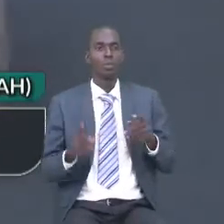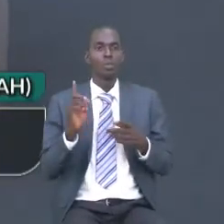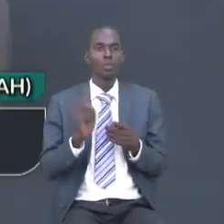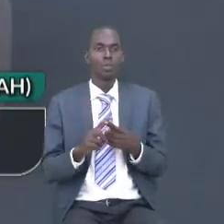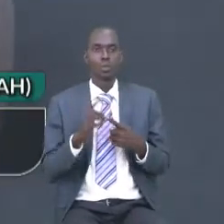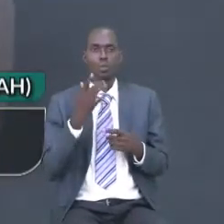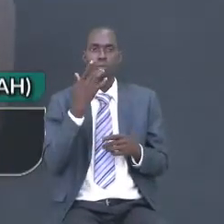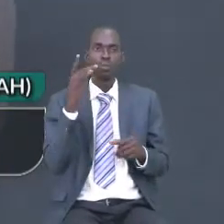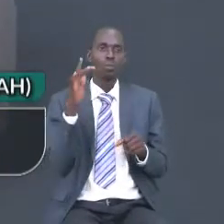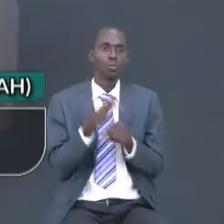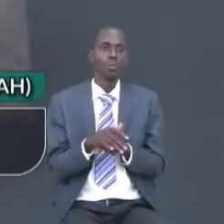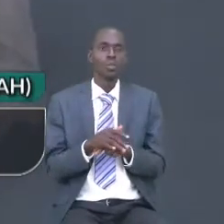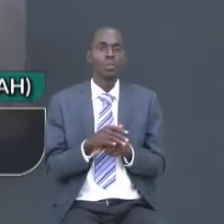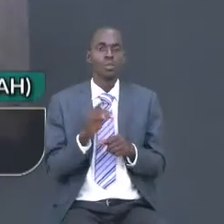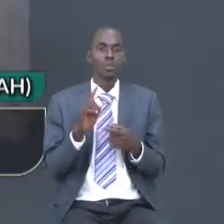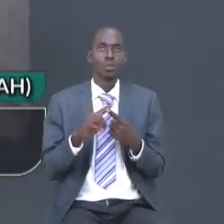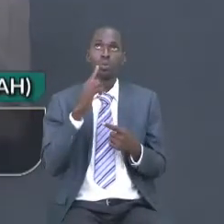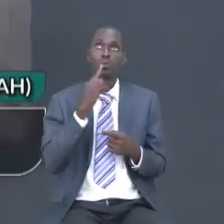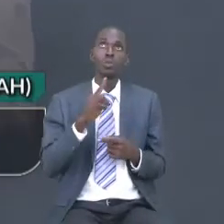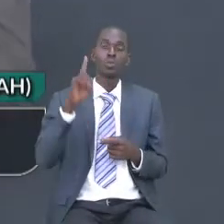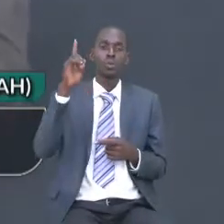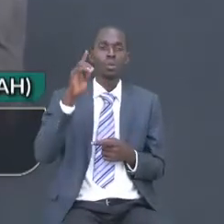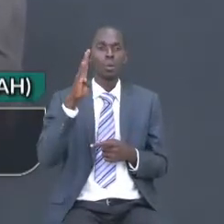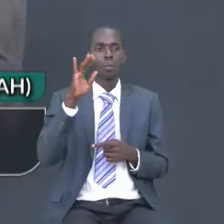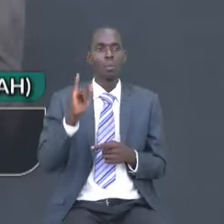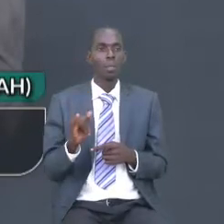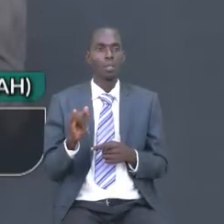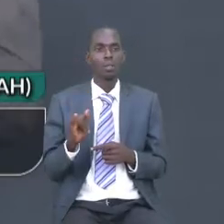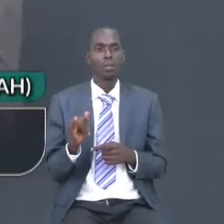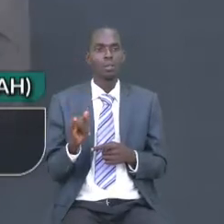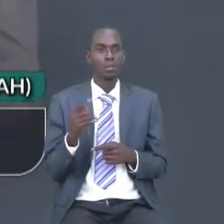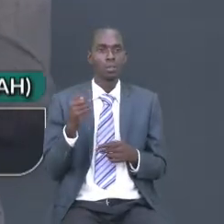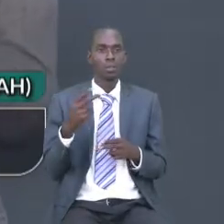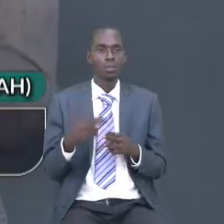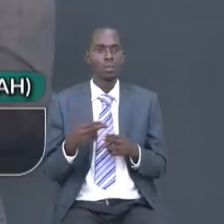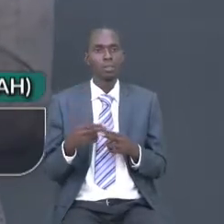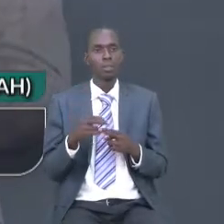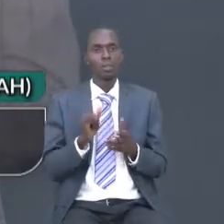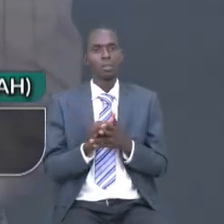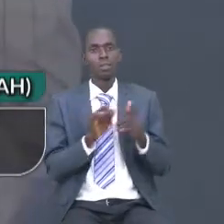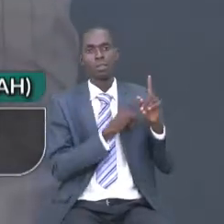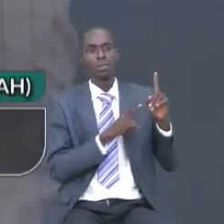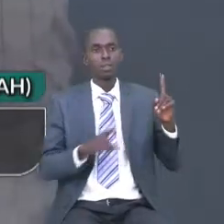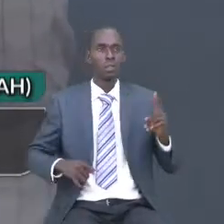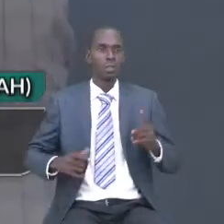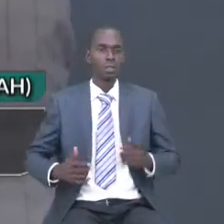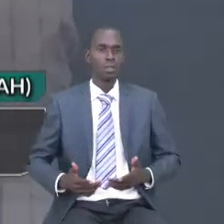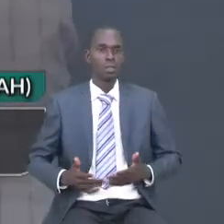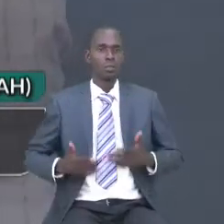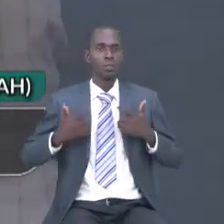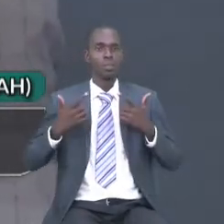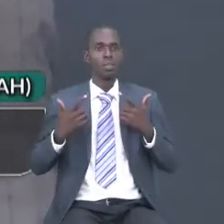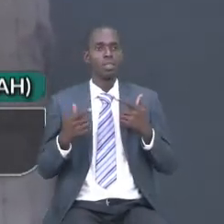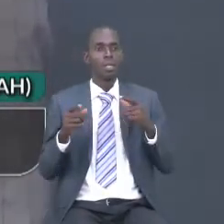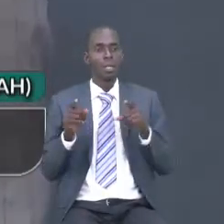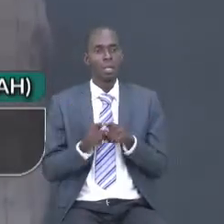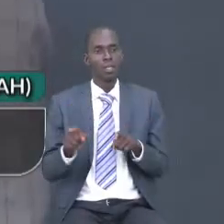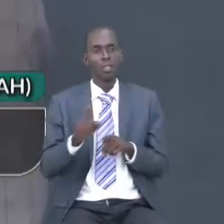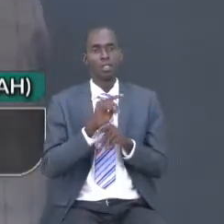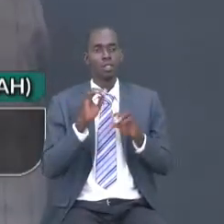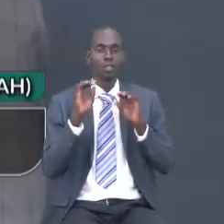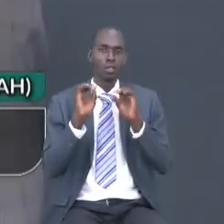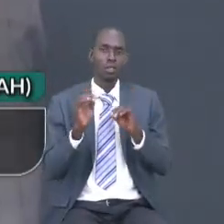by my name, the Lord liveth, as they taught my people